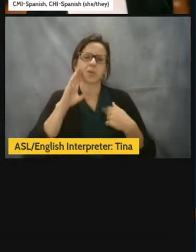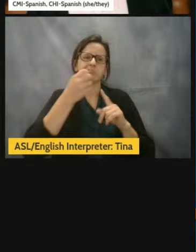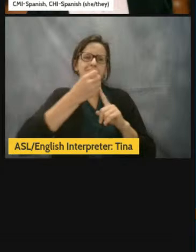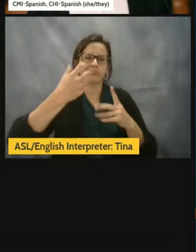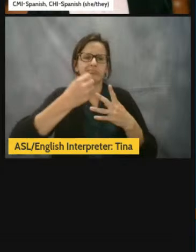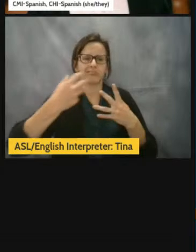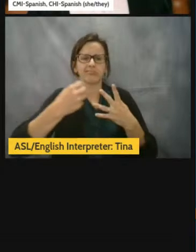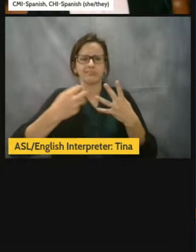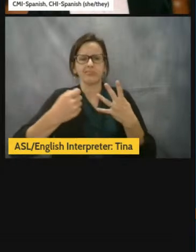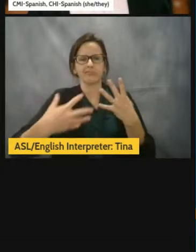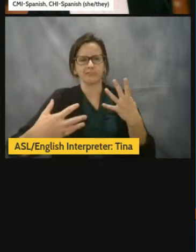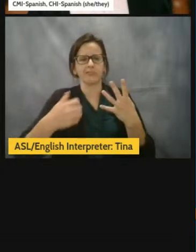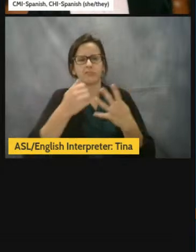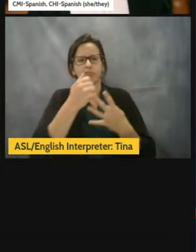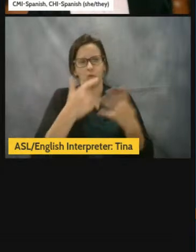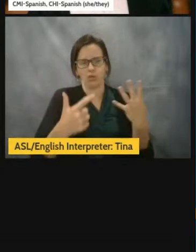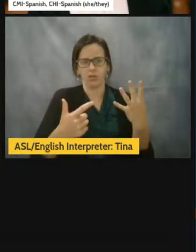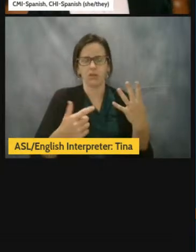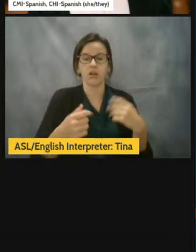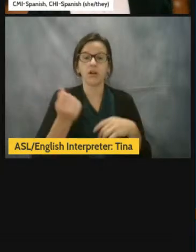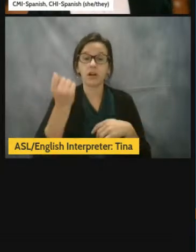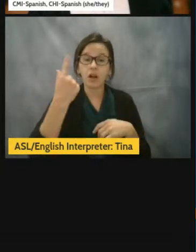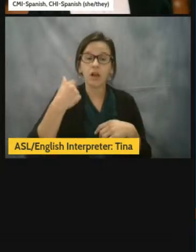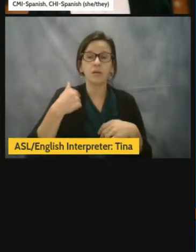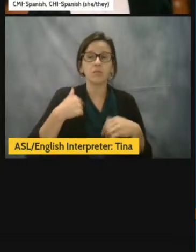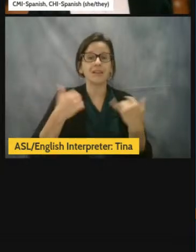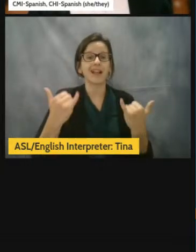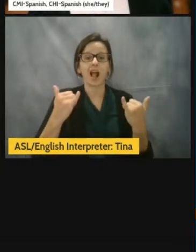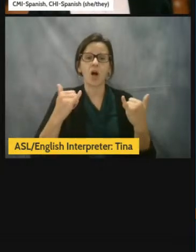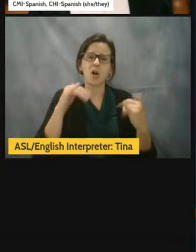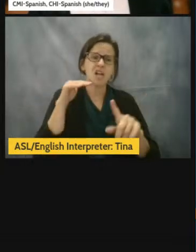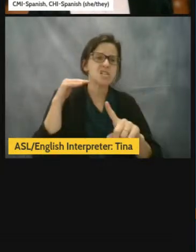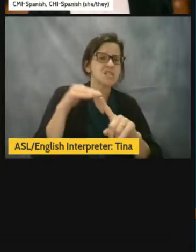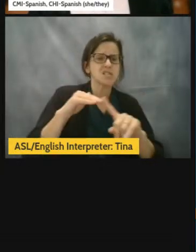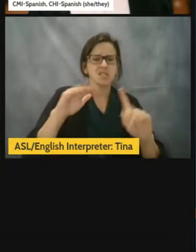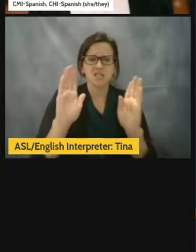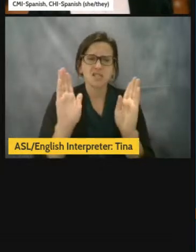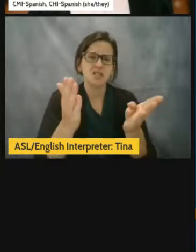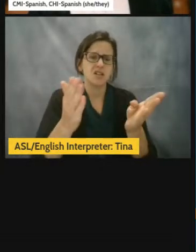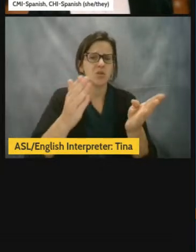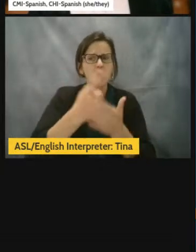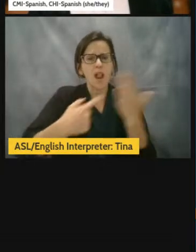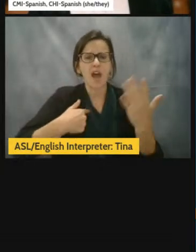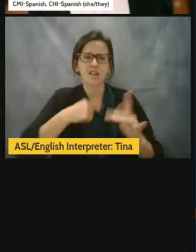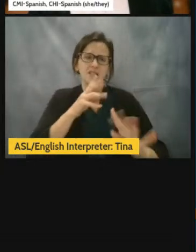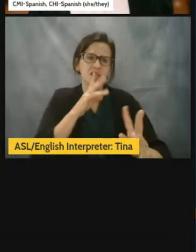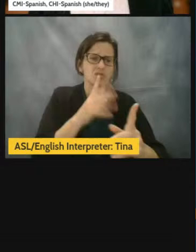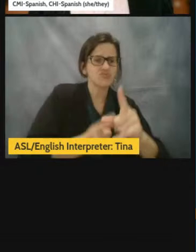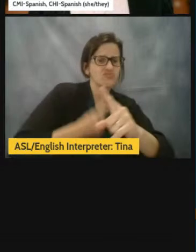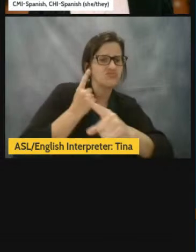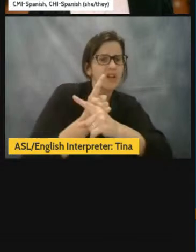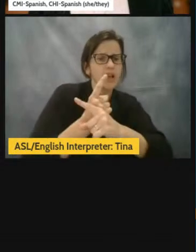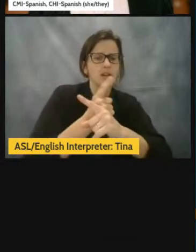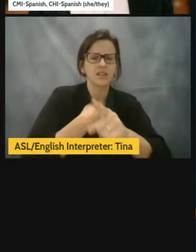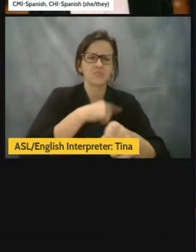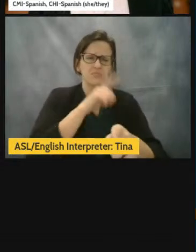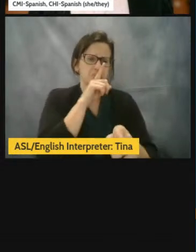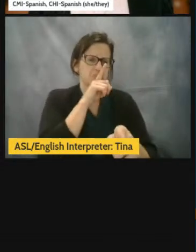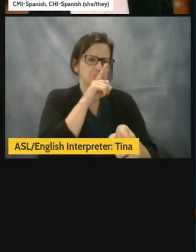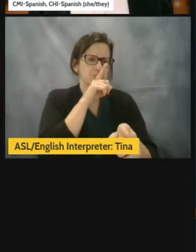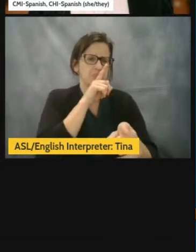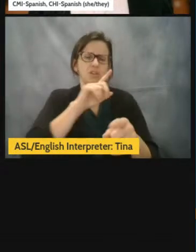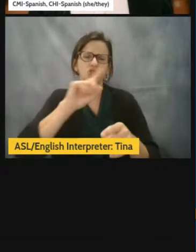that what I'm about to explain to you is correct or the only way of looking at things. I'm here to make sure you understand